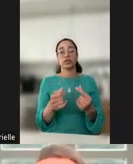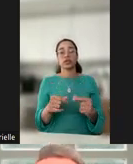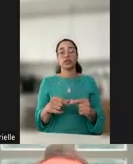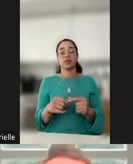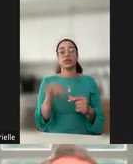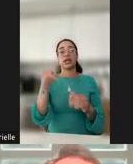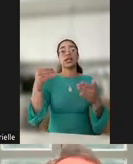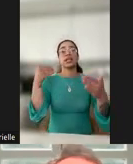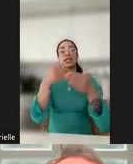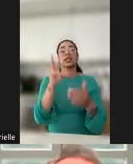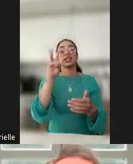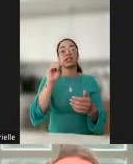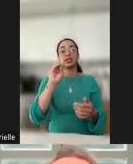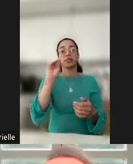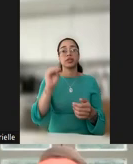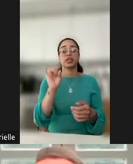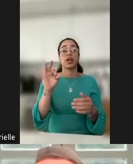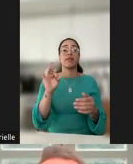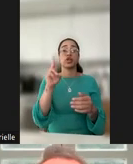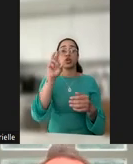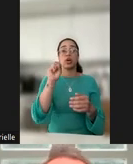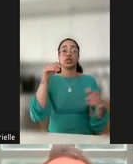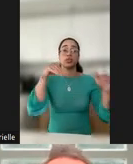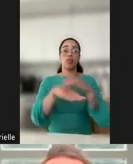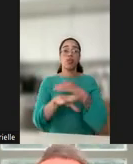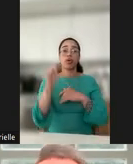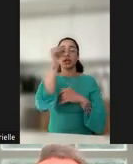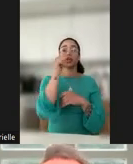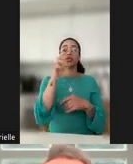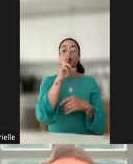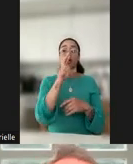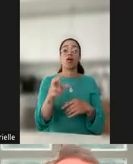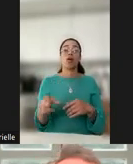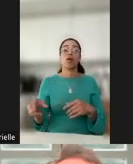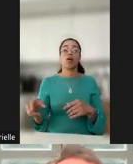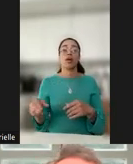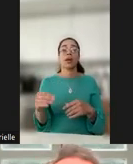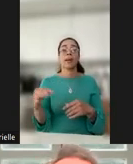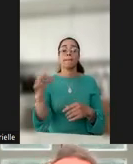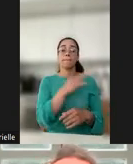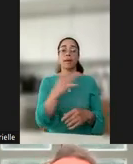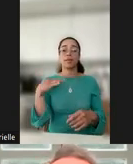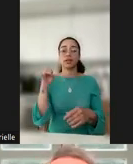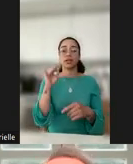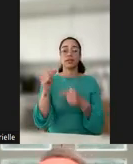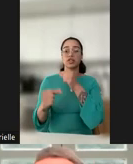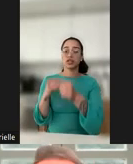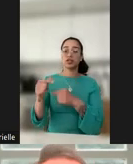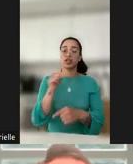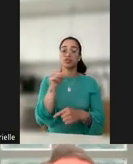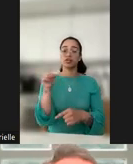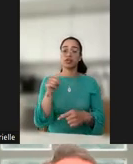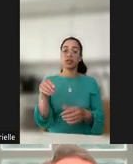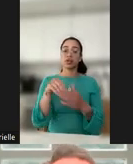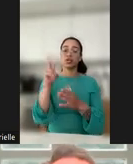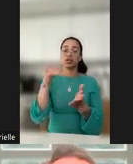60% of US-born Asians were members of the Generation Z in 2019. And then another quarter of